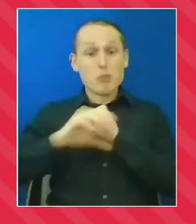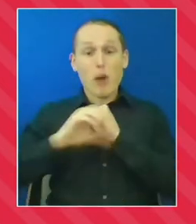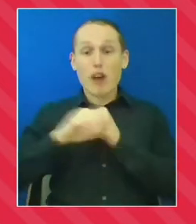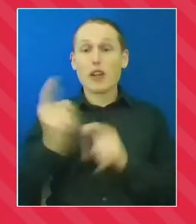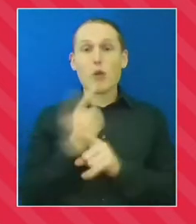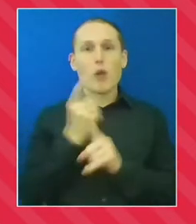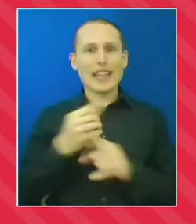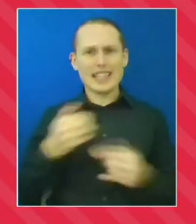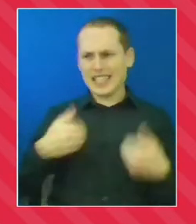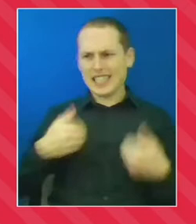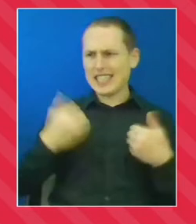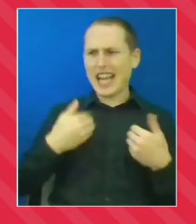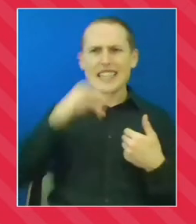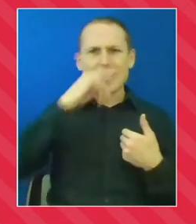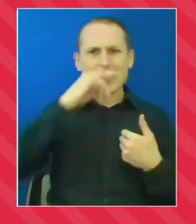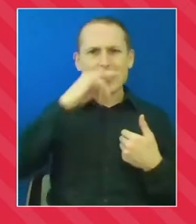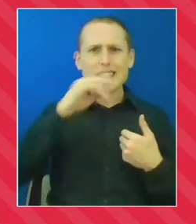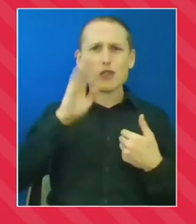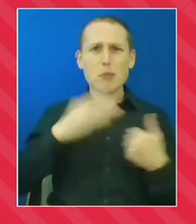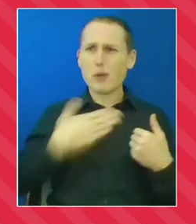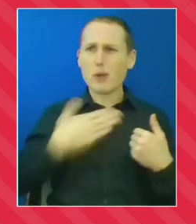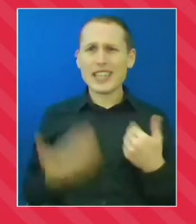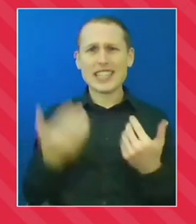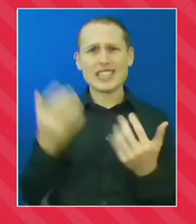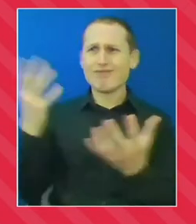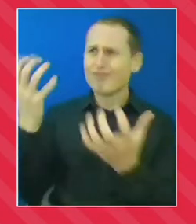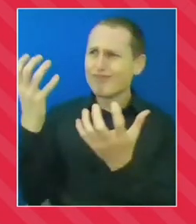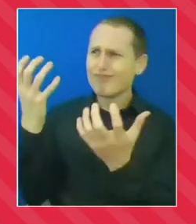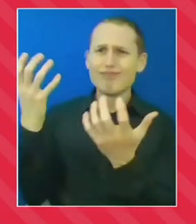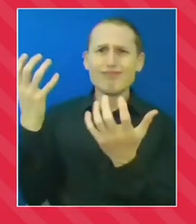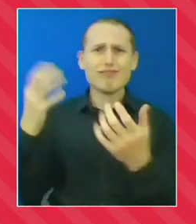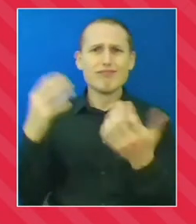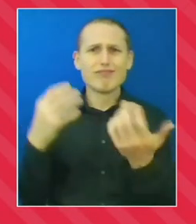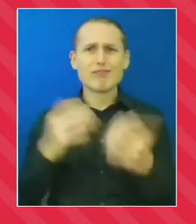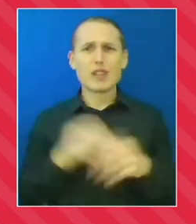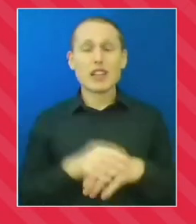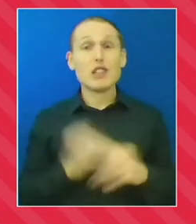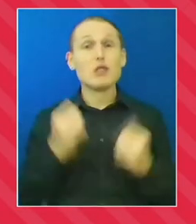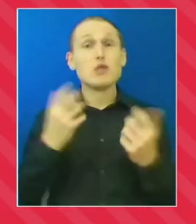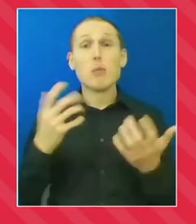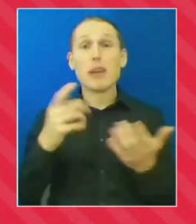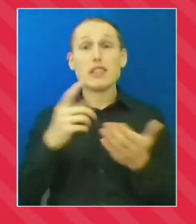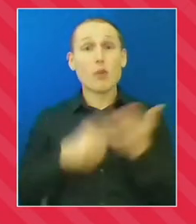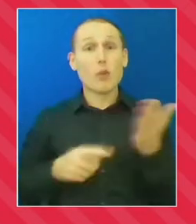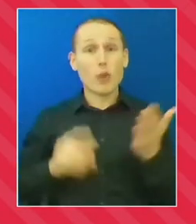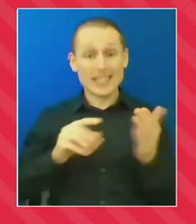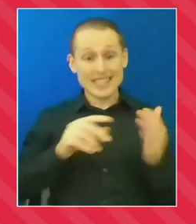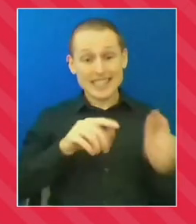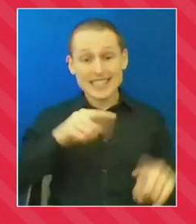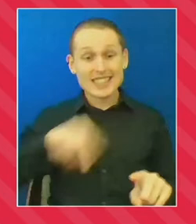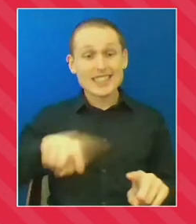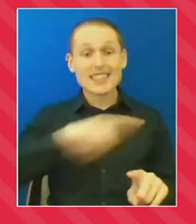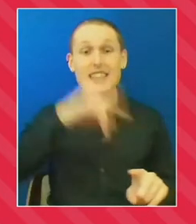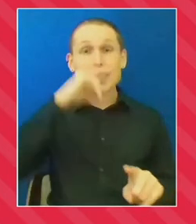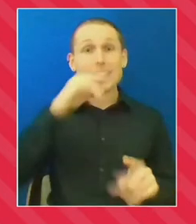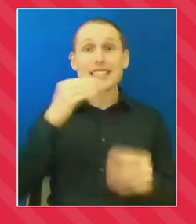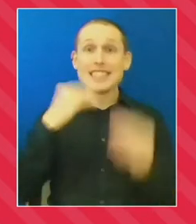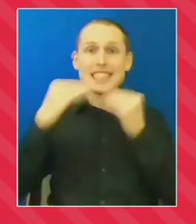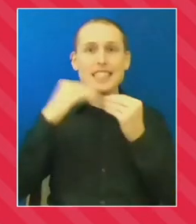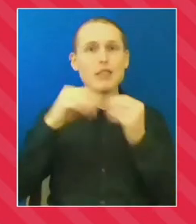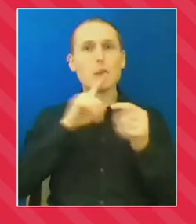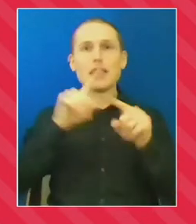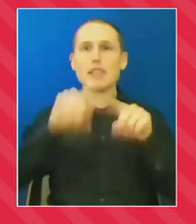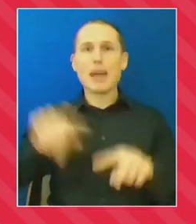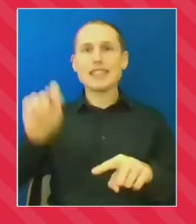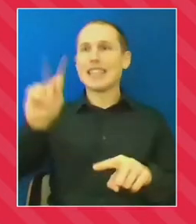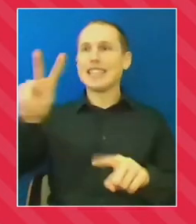a crunchy carrot. Yeah. So much of what our kids eat is what they see and hear on TV, which is paid for